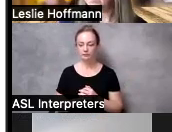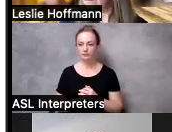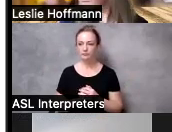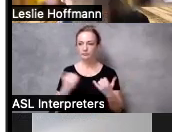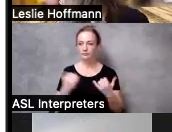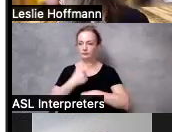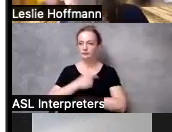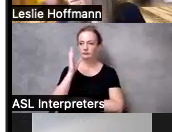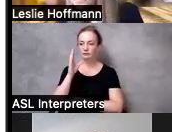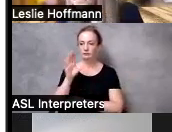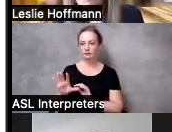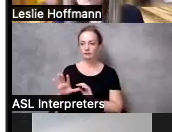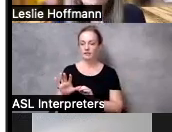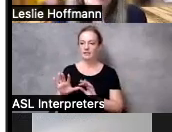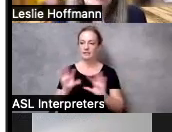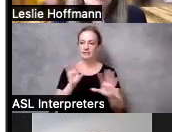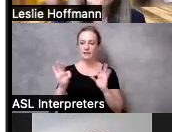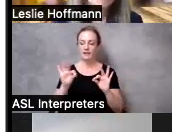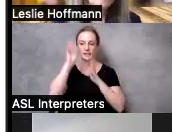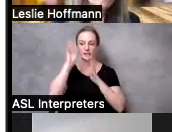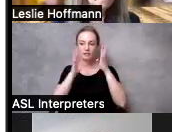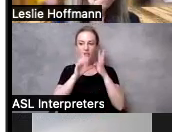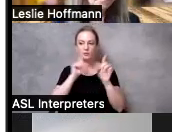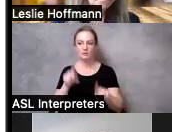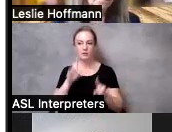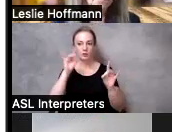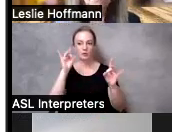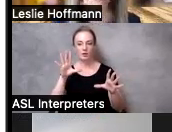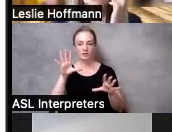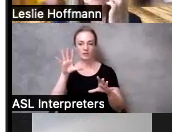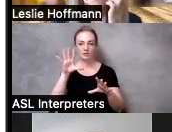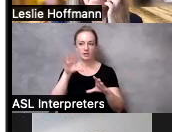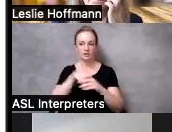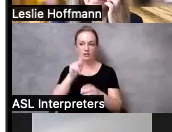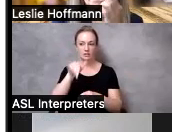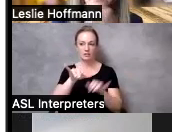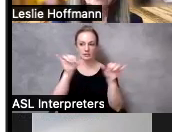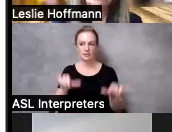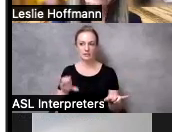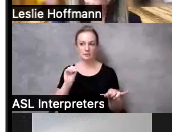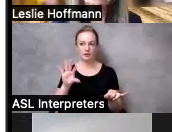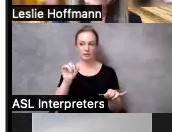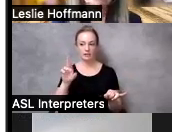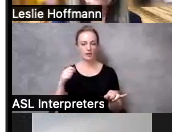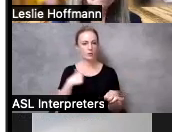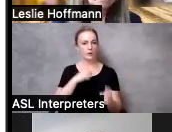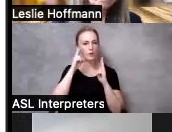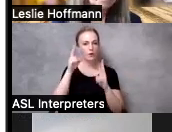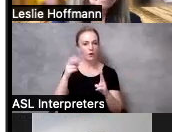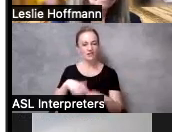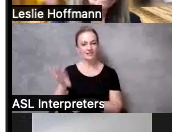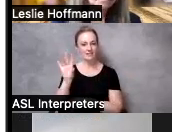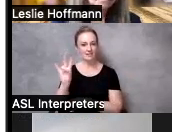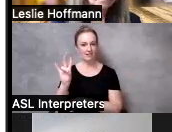Today's session is Selected Innovations in Response to the Crisis within Kentucky's System of Care. And it is an honor to have with us 7